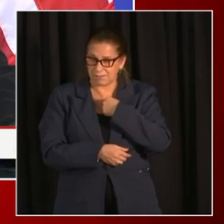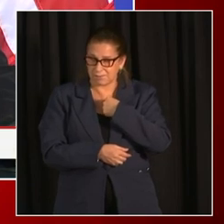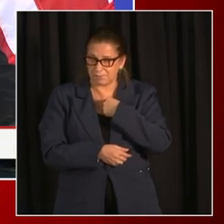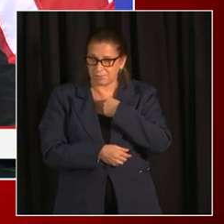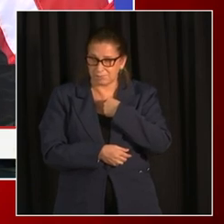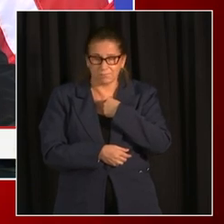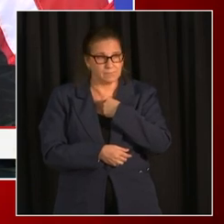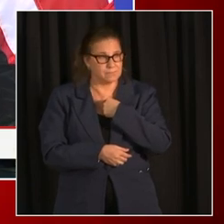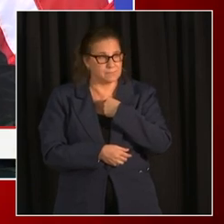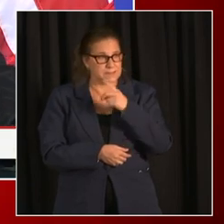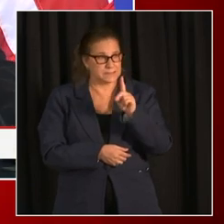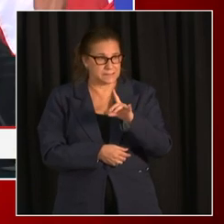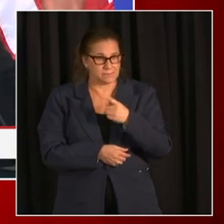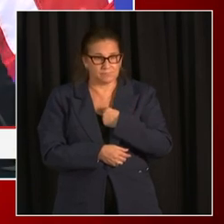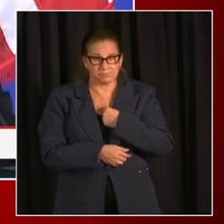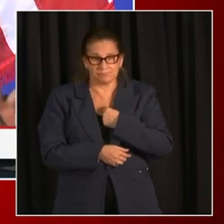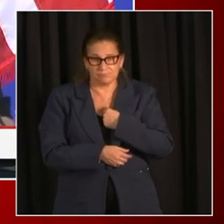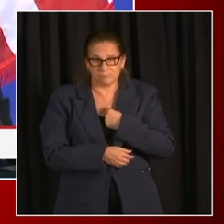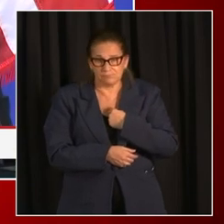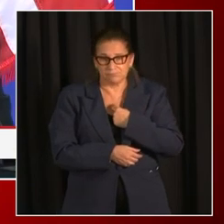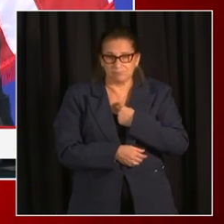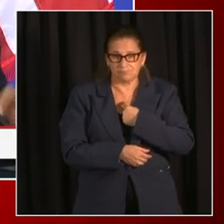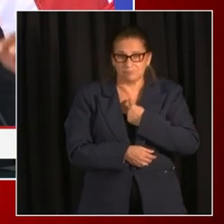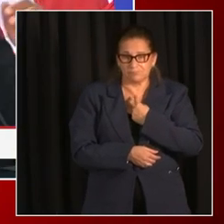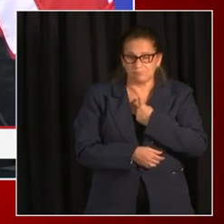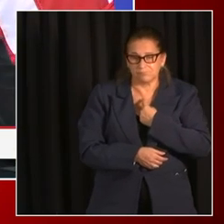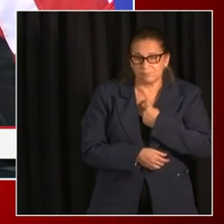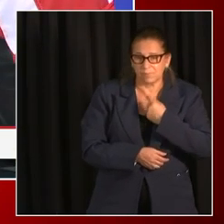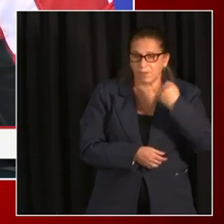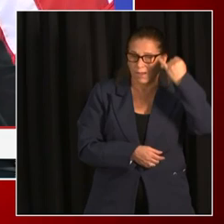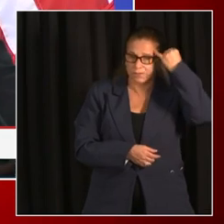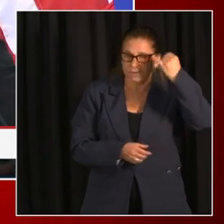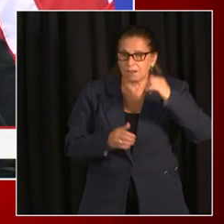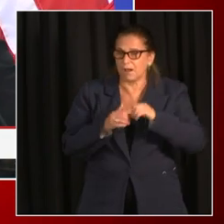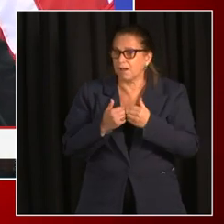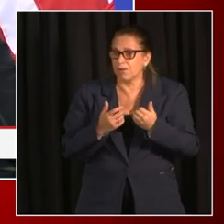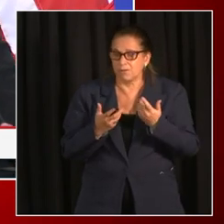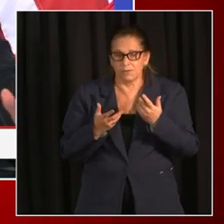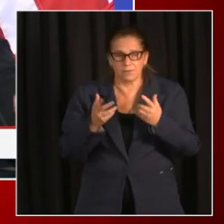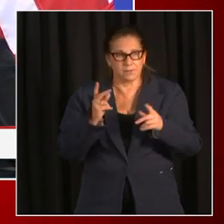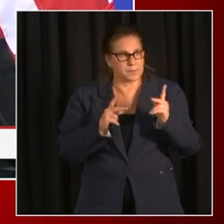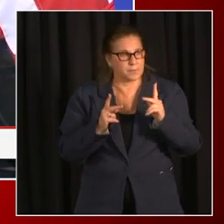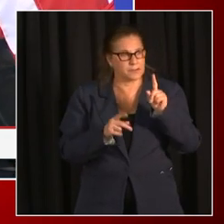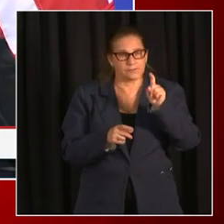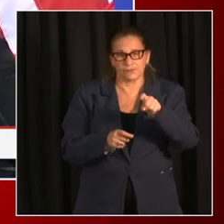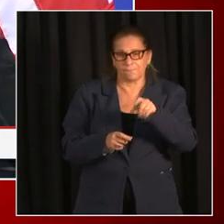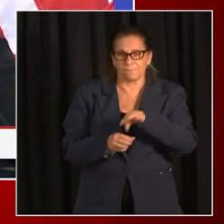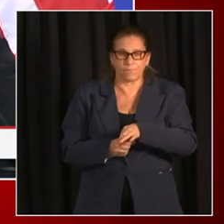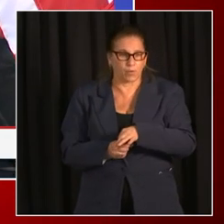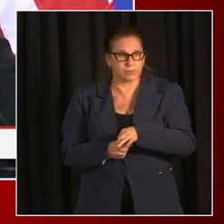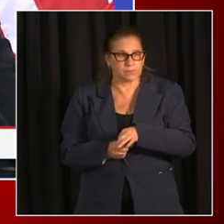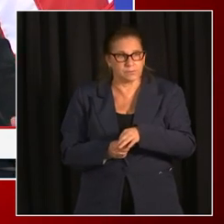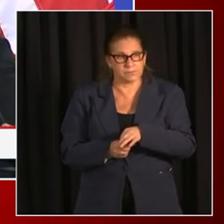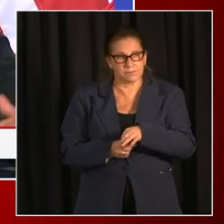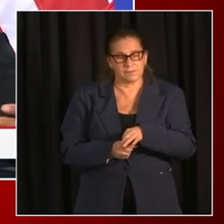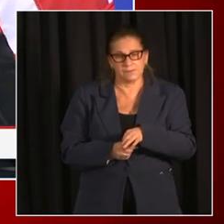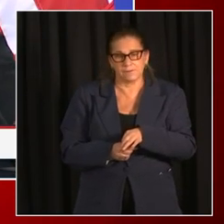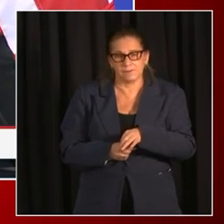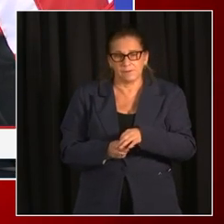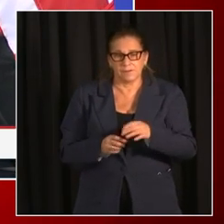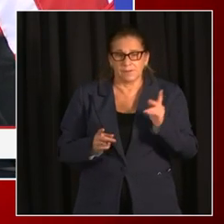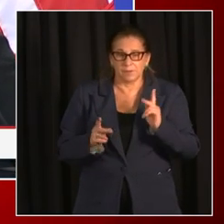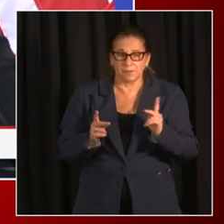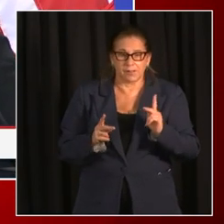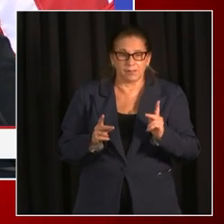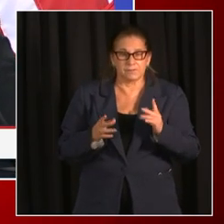And it is that we can have ideas about how people should vote and what we want them to do. But people